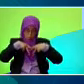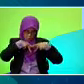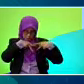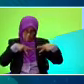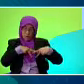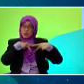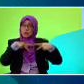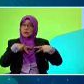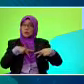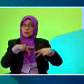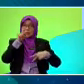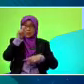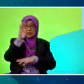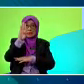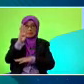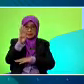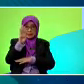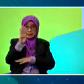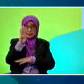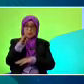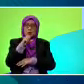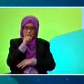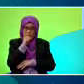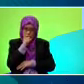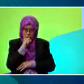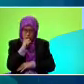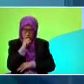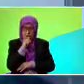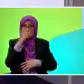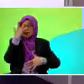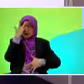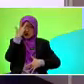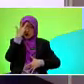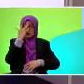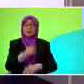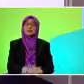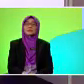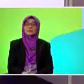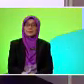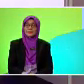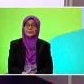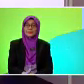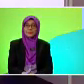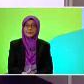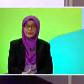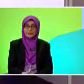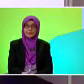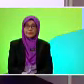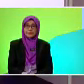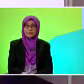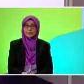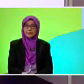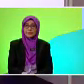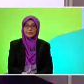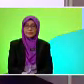yeah, TB, tuberculosis, that's really bad. Oh, all of these are caused by bacteria inside your body.